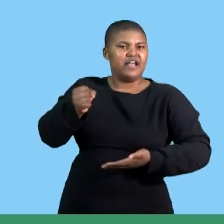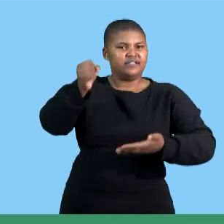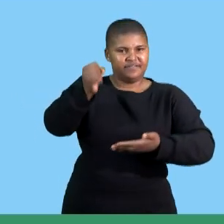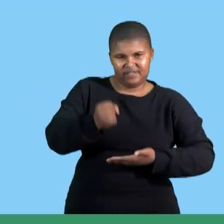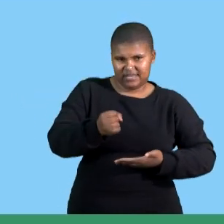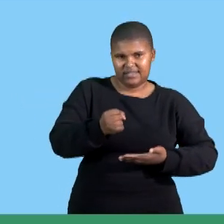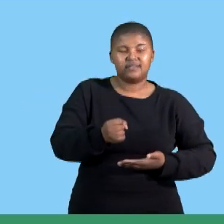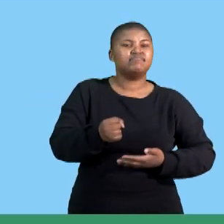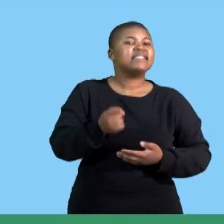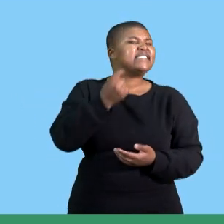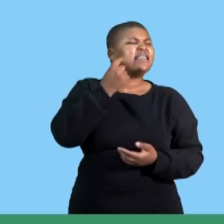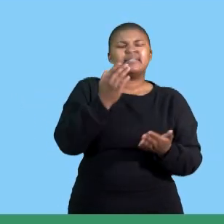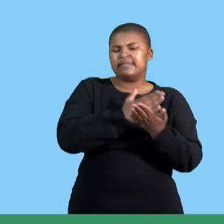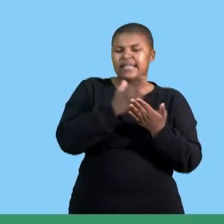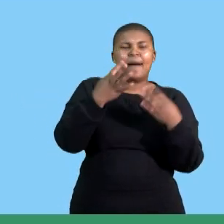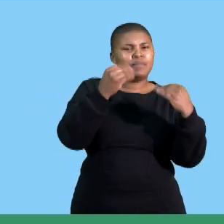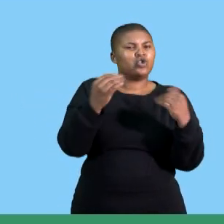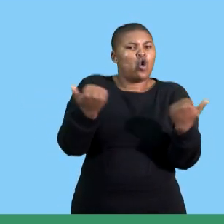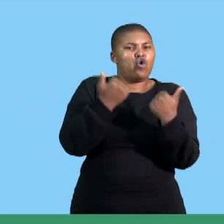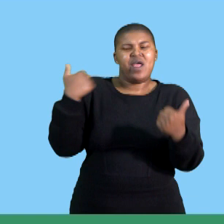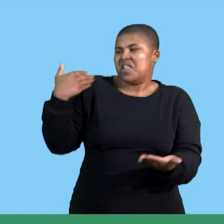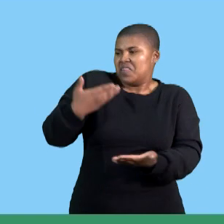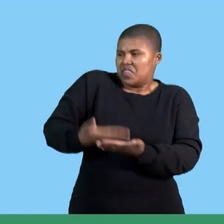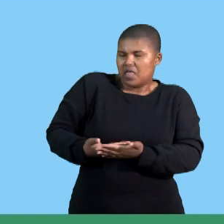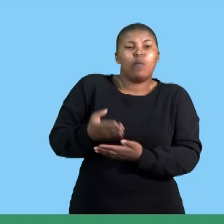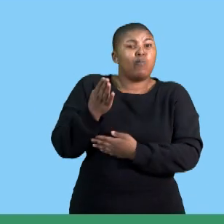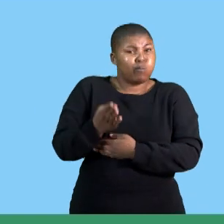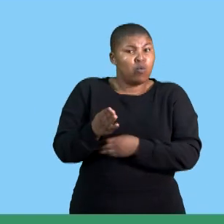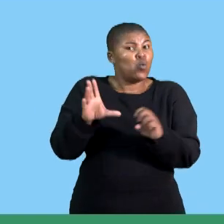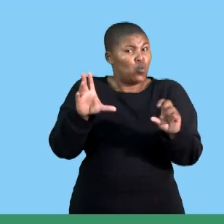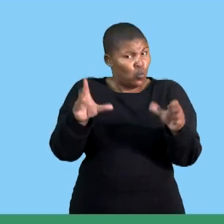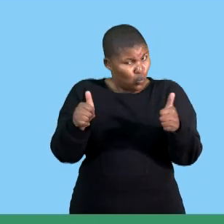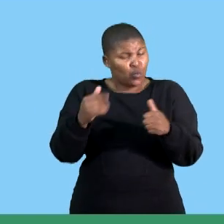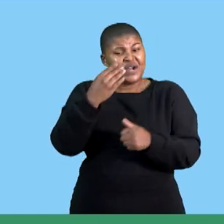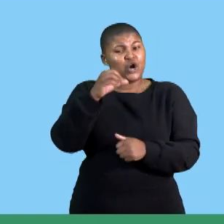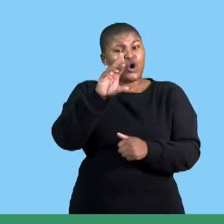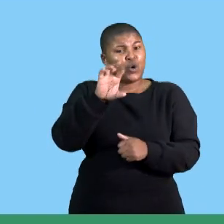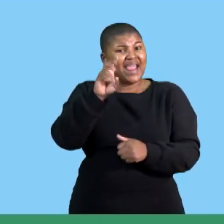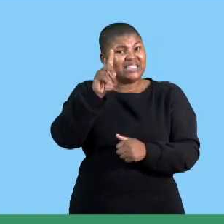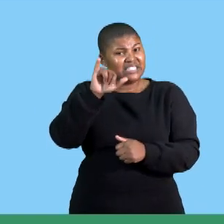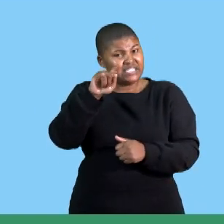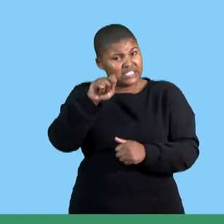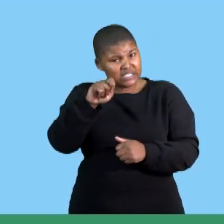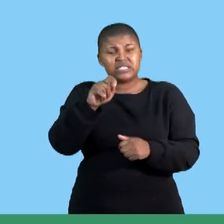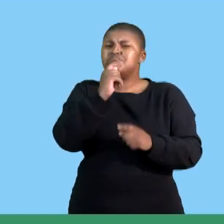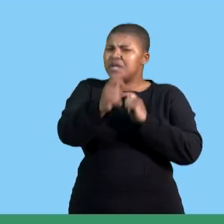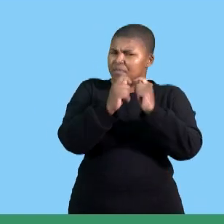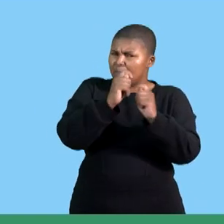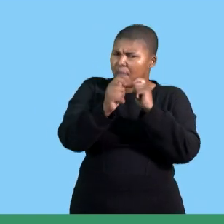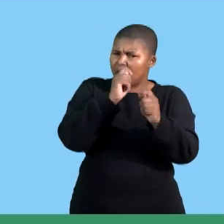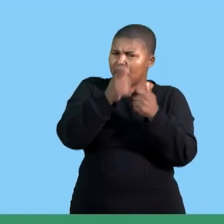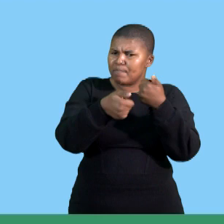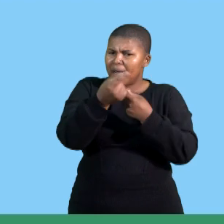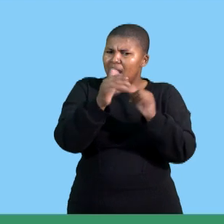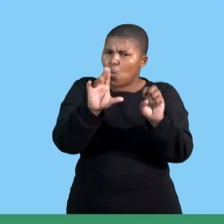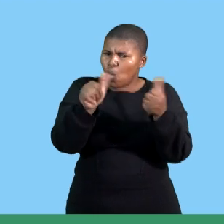funding or extra funding than existing businesses who already has a good credit record. So